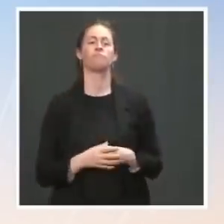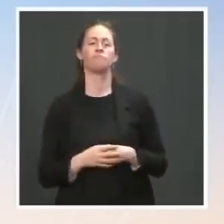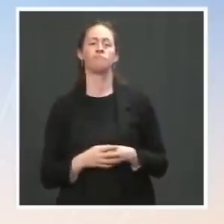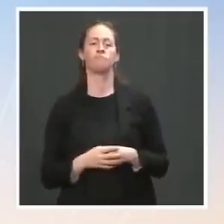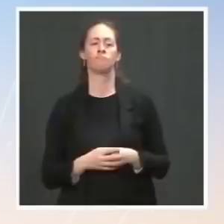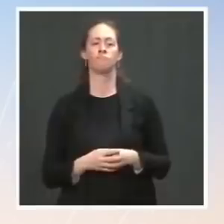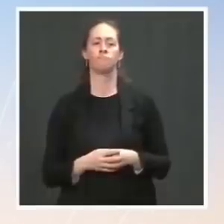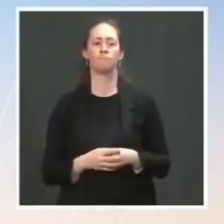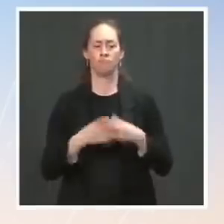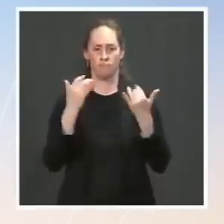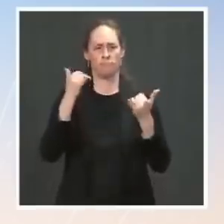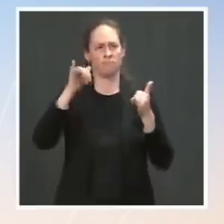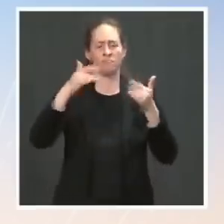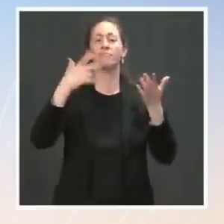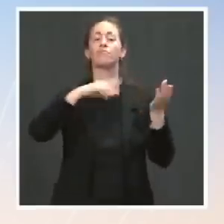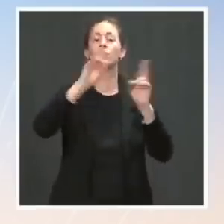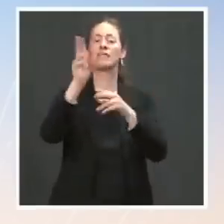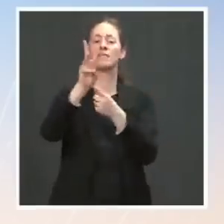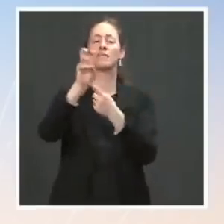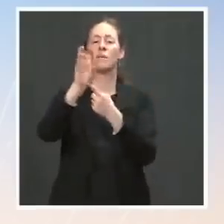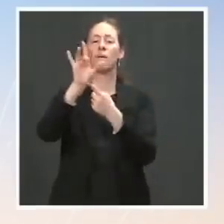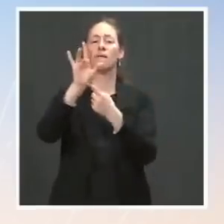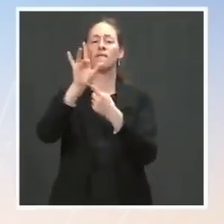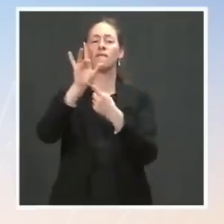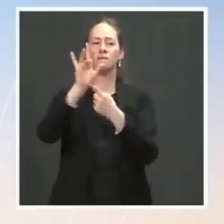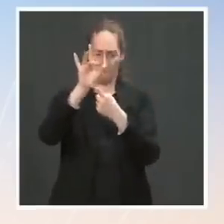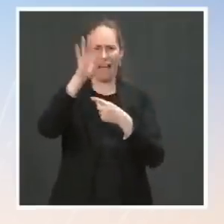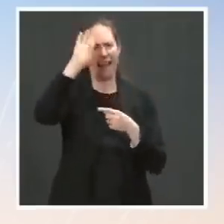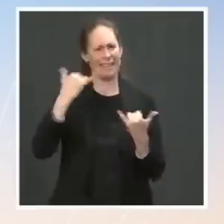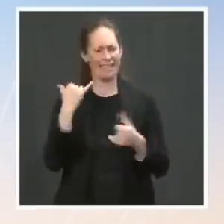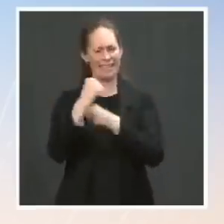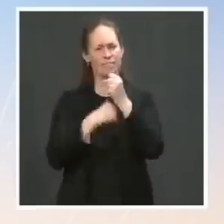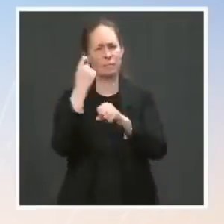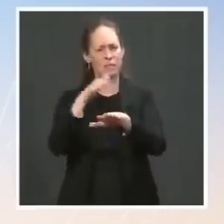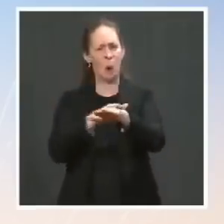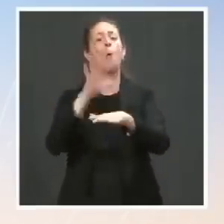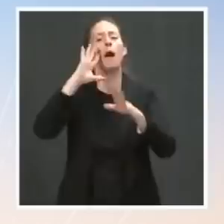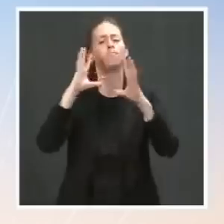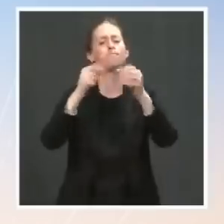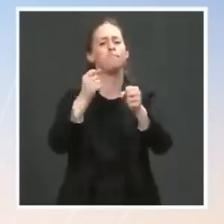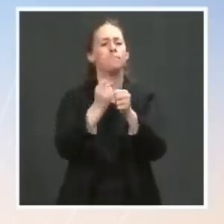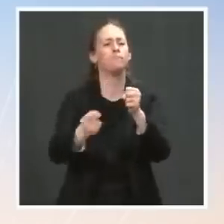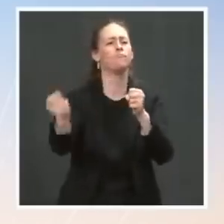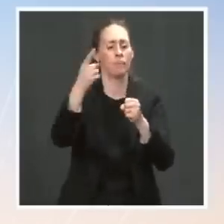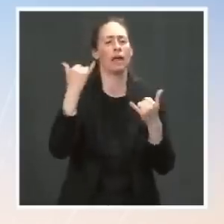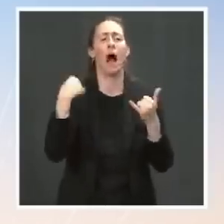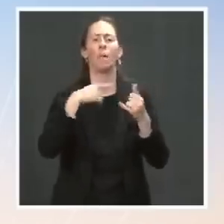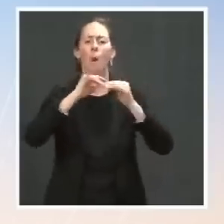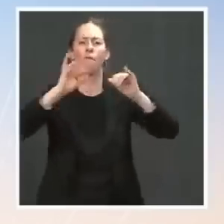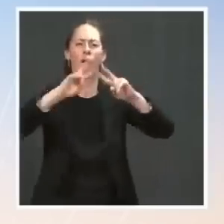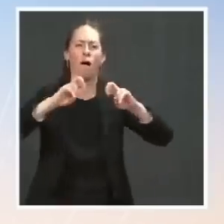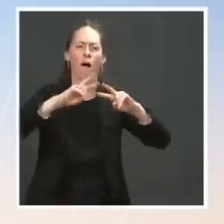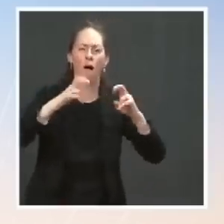slower this year than it will be next year. The President wants an assessment of how far we can get. That's what he's looking for. The State Department has a component of